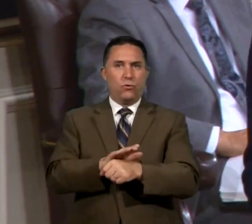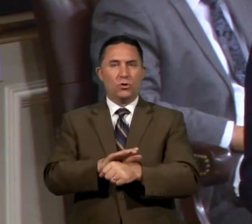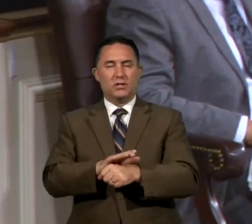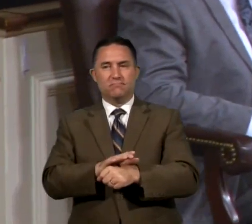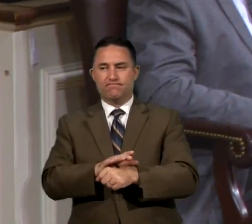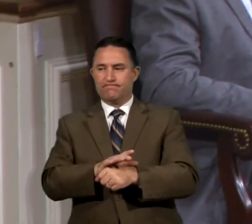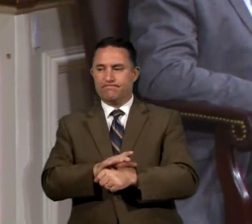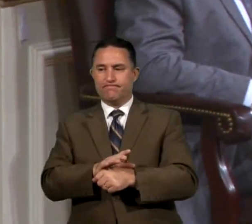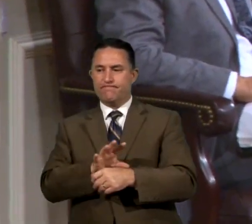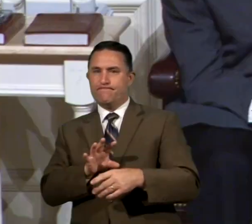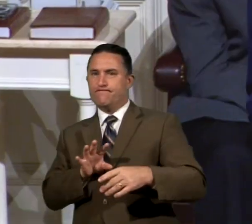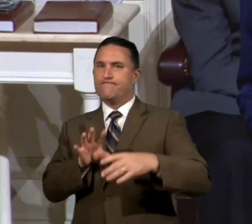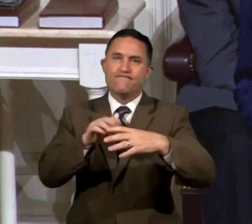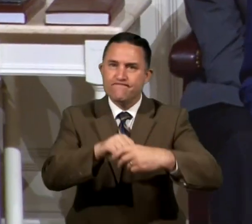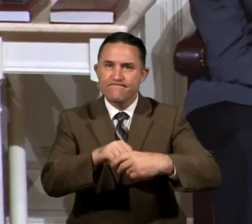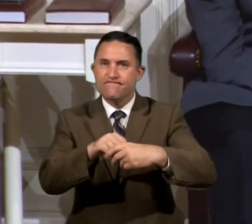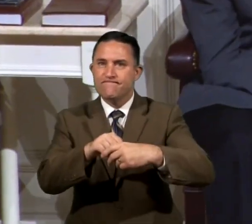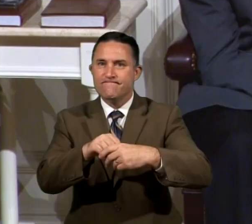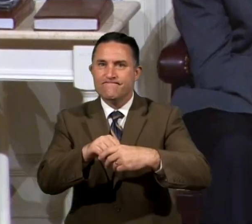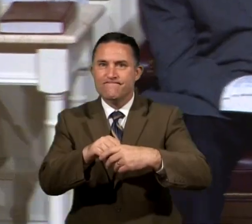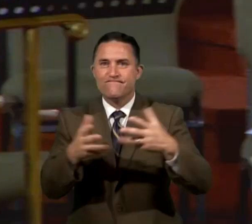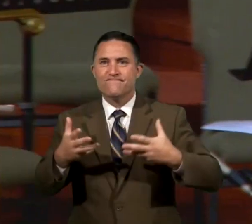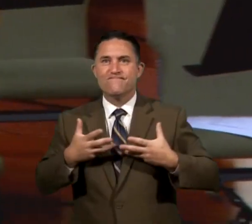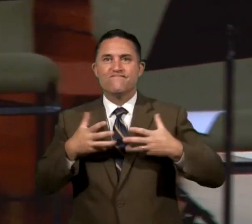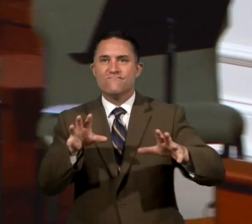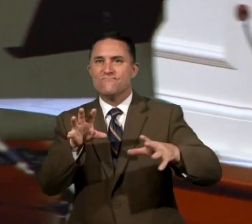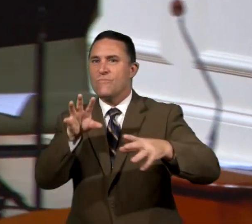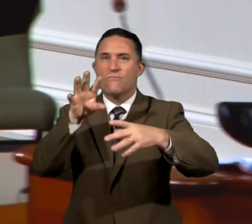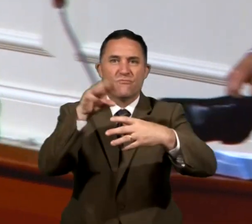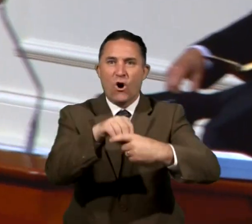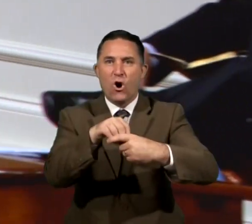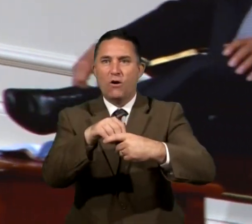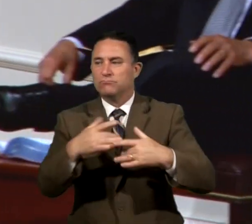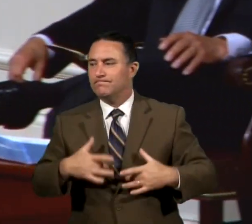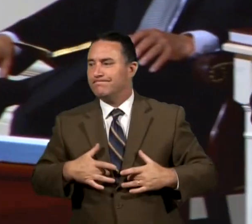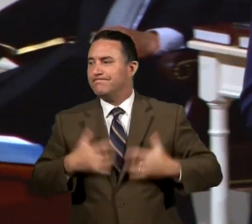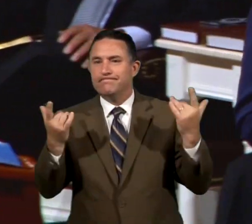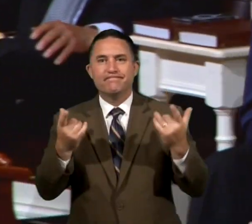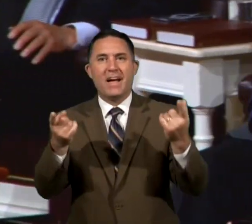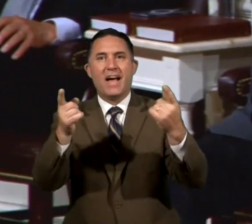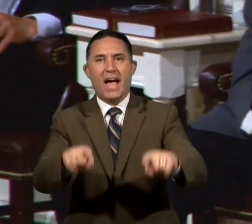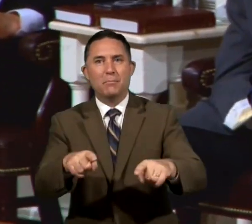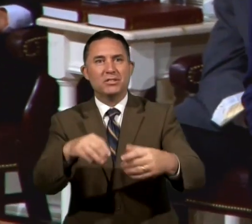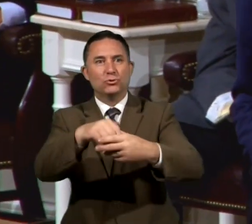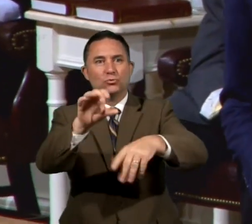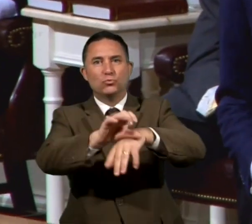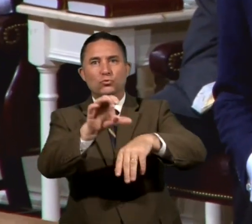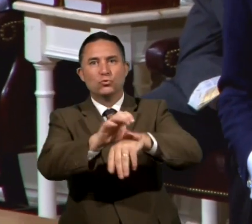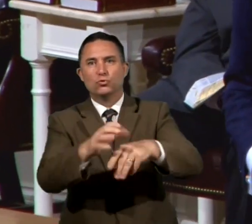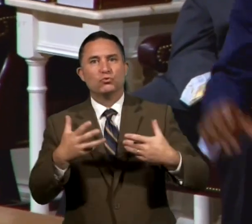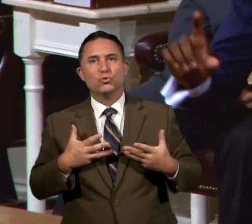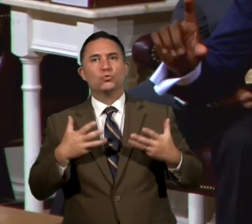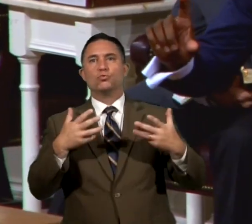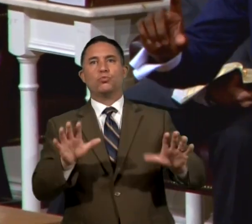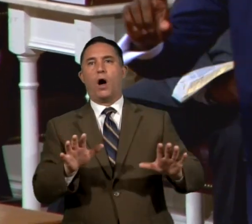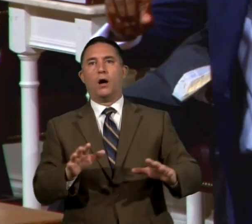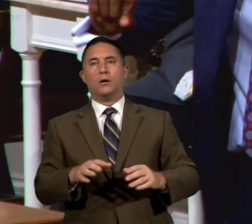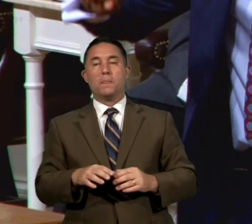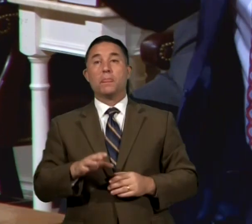committed. He didn't want to be involved in what was going on in the body.